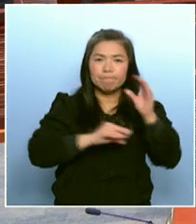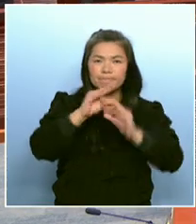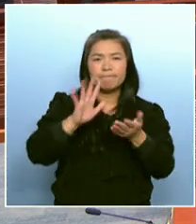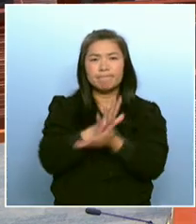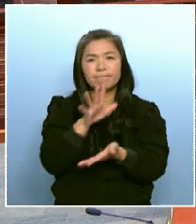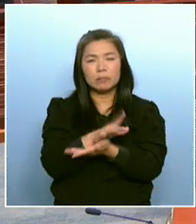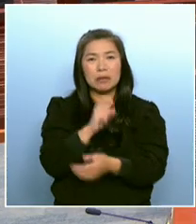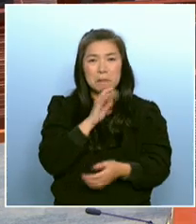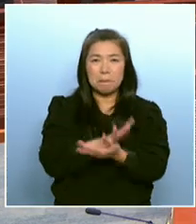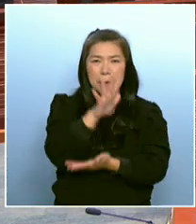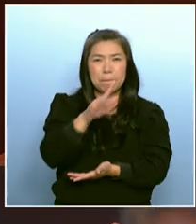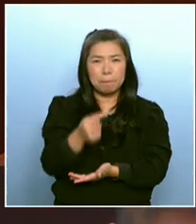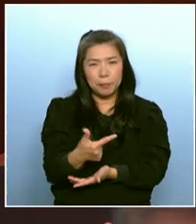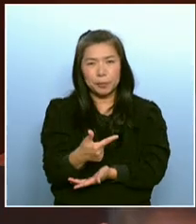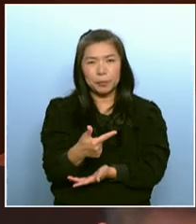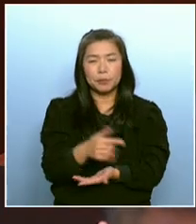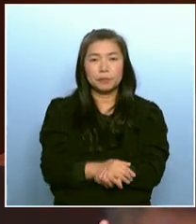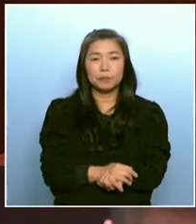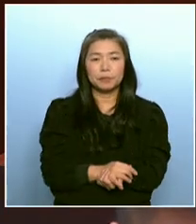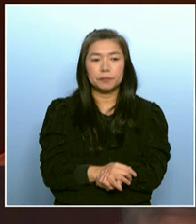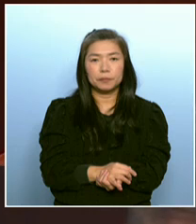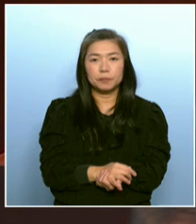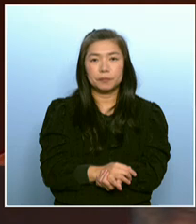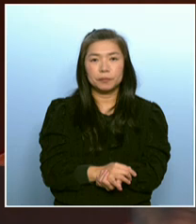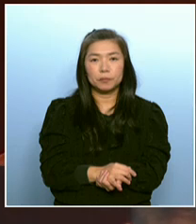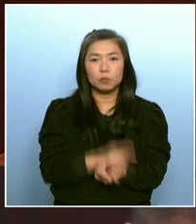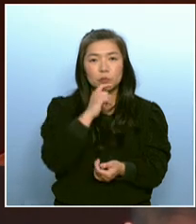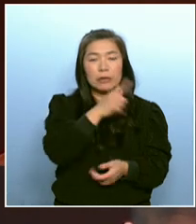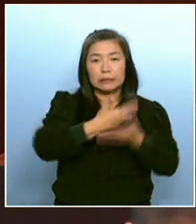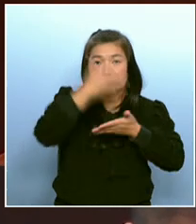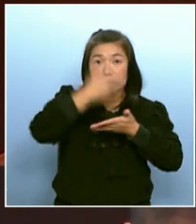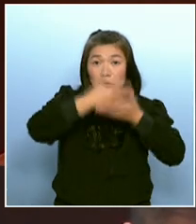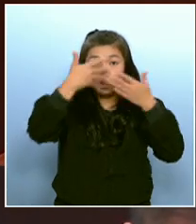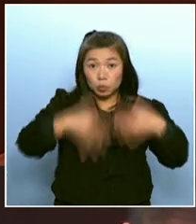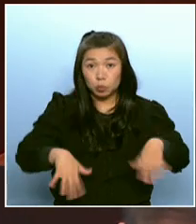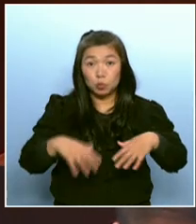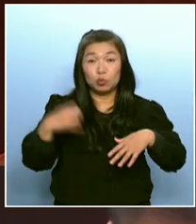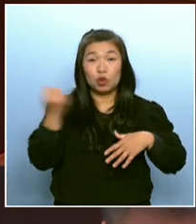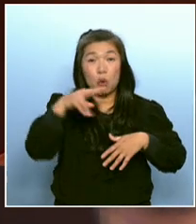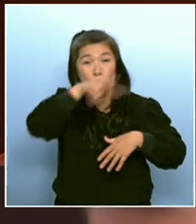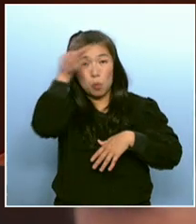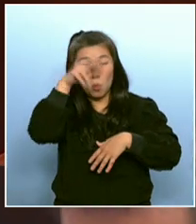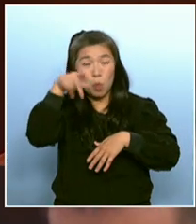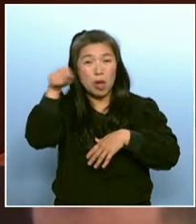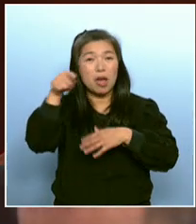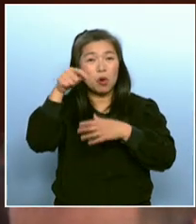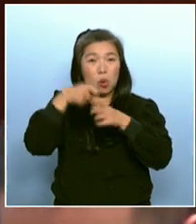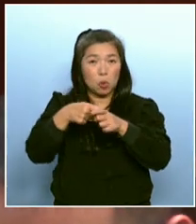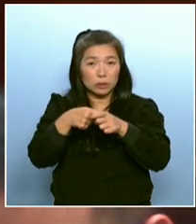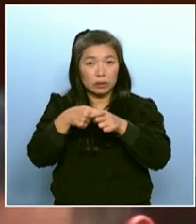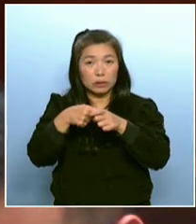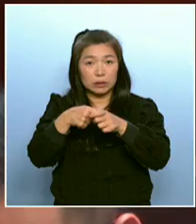My concern is the construction time. It will take 5.5 years according to the paper.